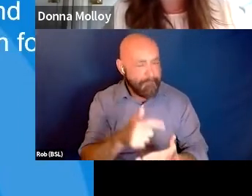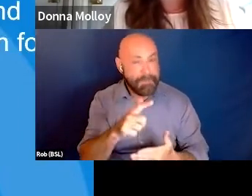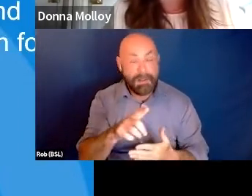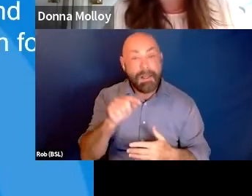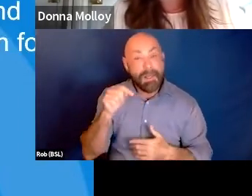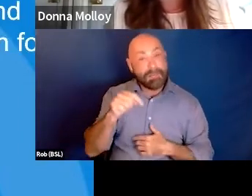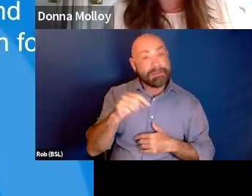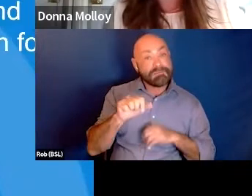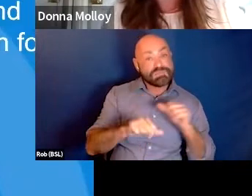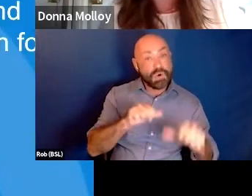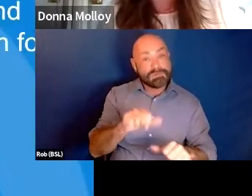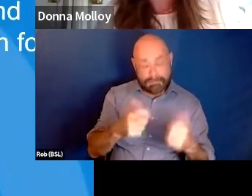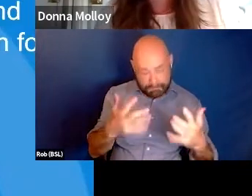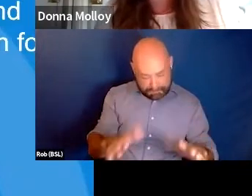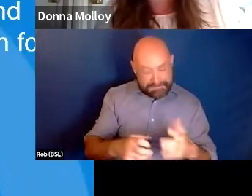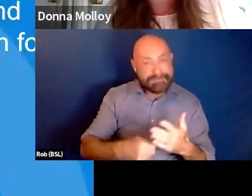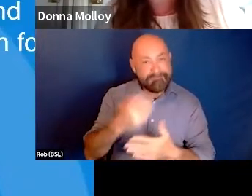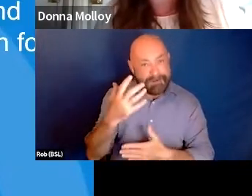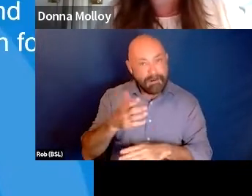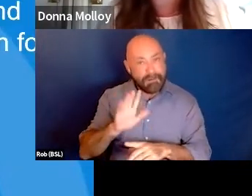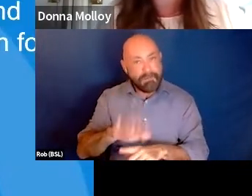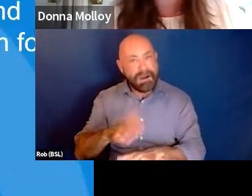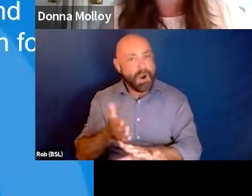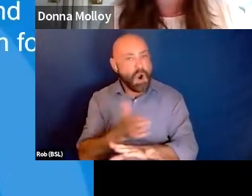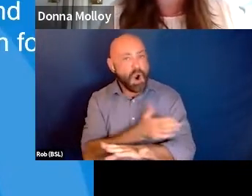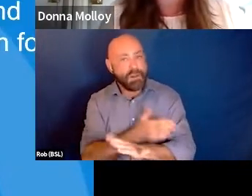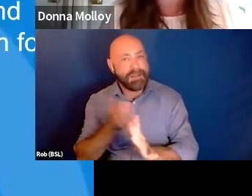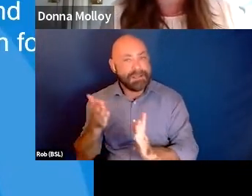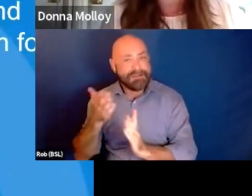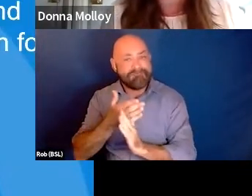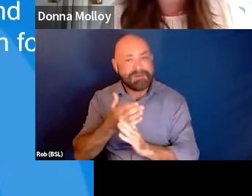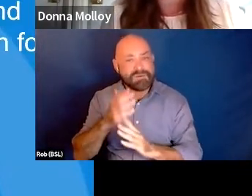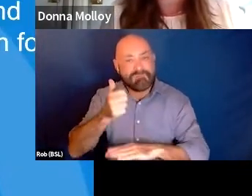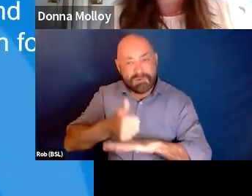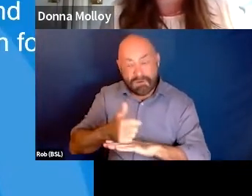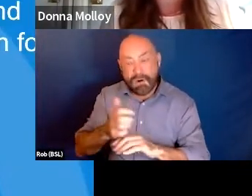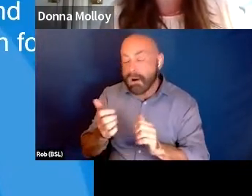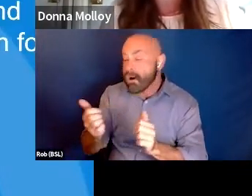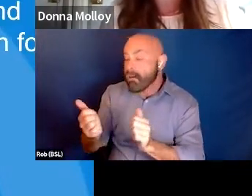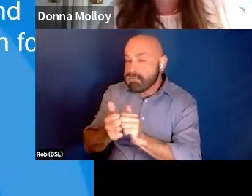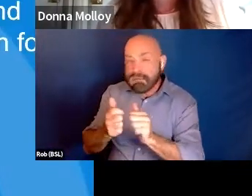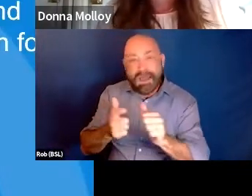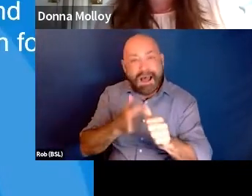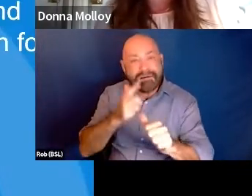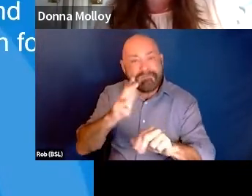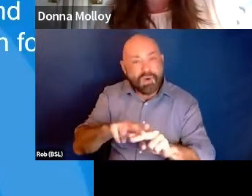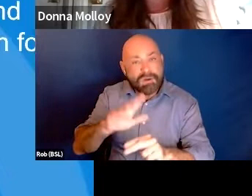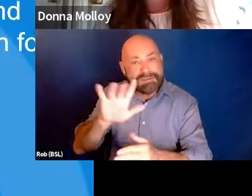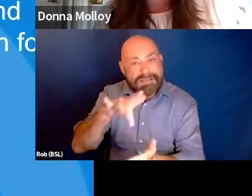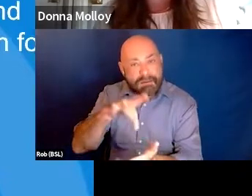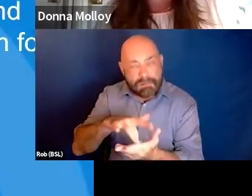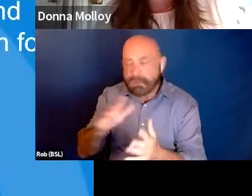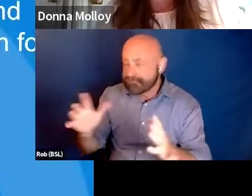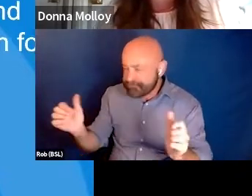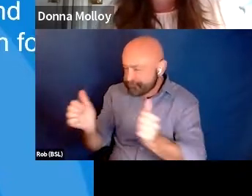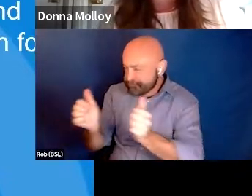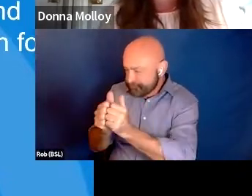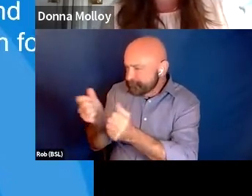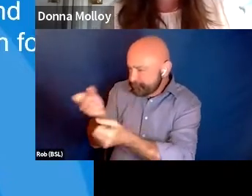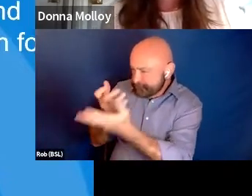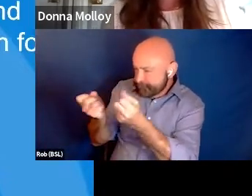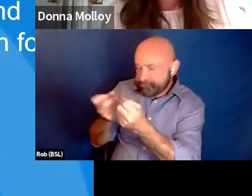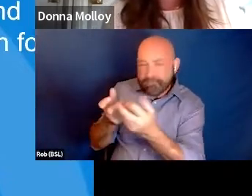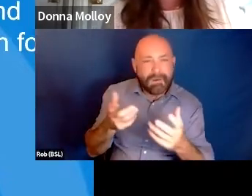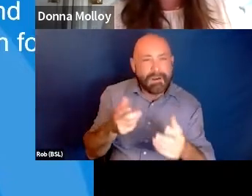been developed by the Early Intervention Foundation in partnership with colleagues from the Anna Freud Centre. So I want to just say a little bit about